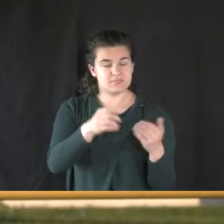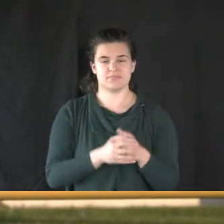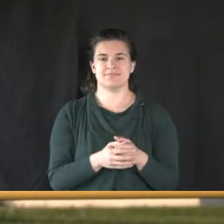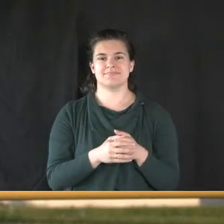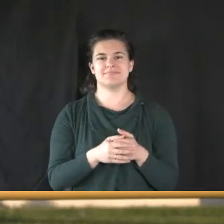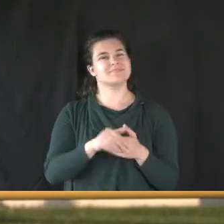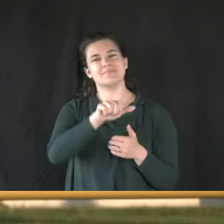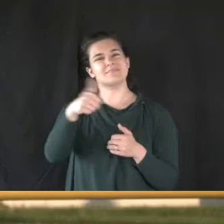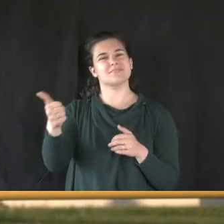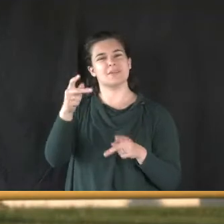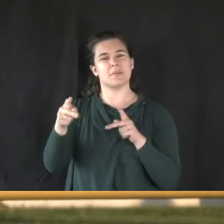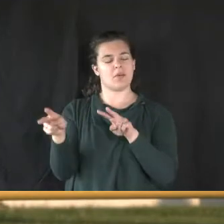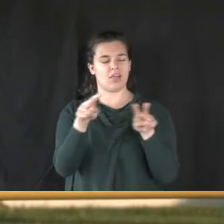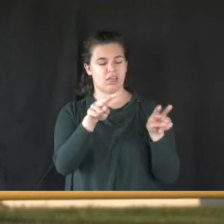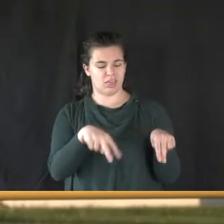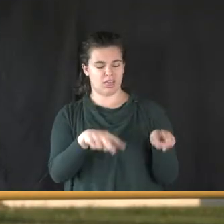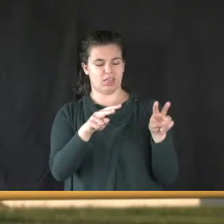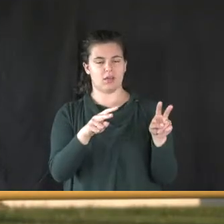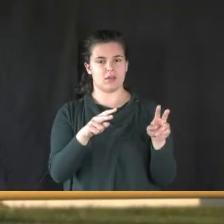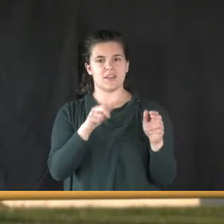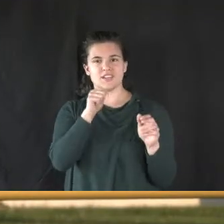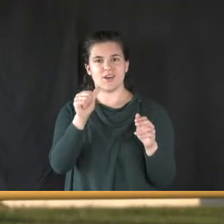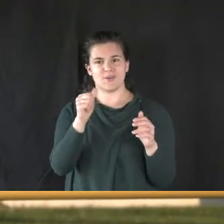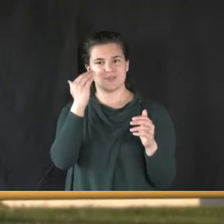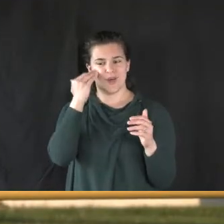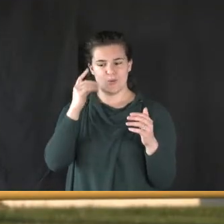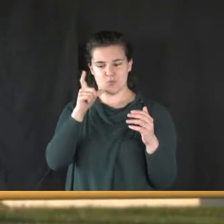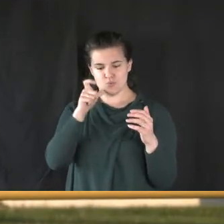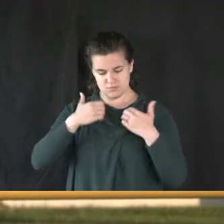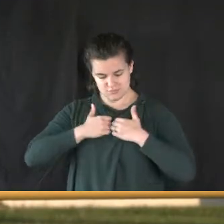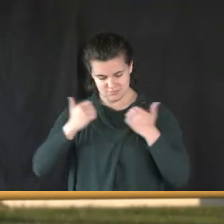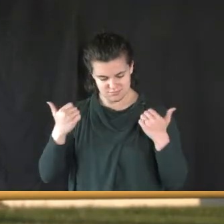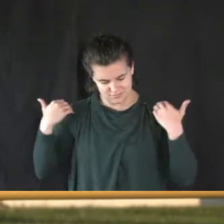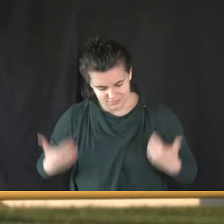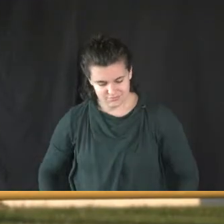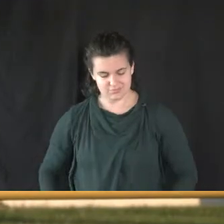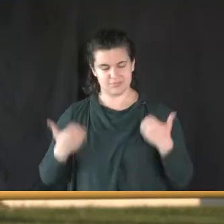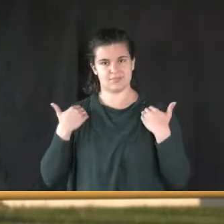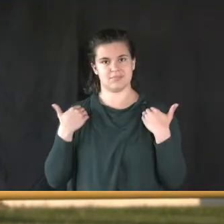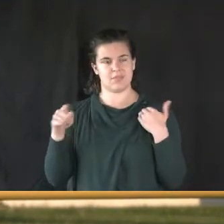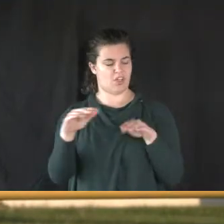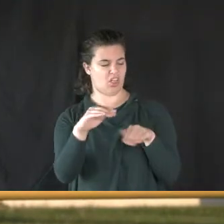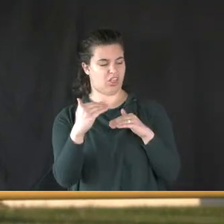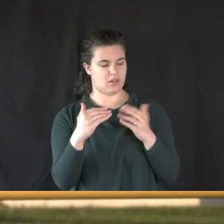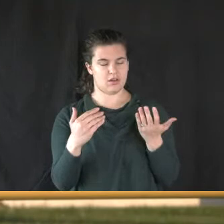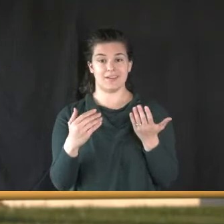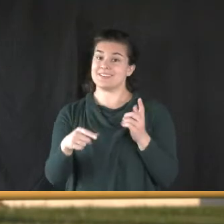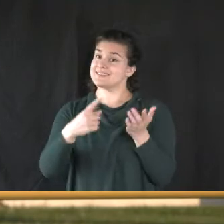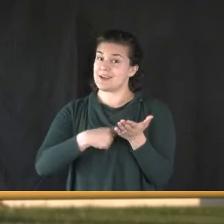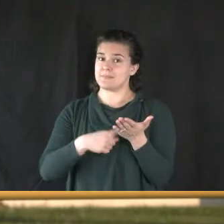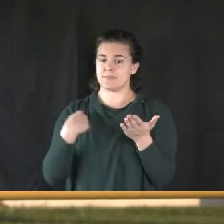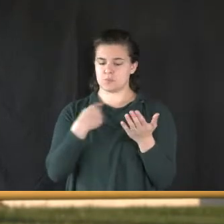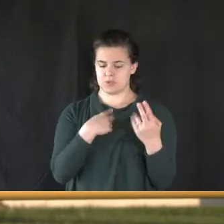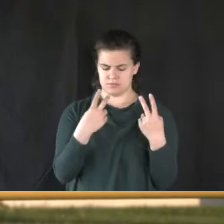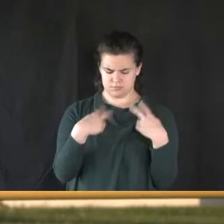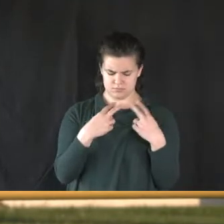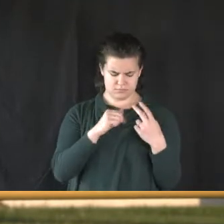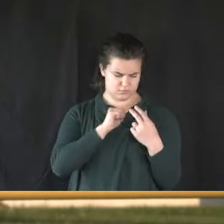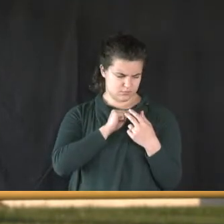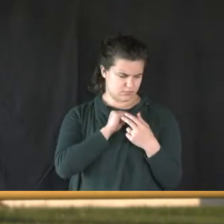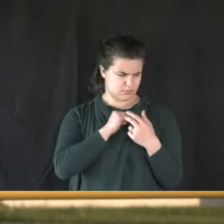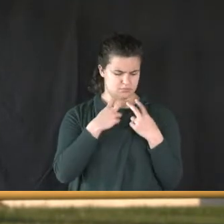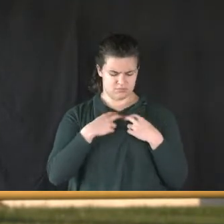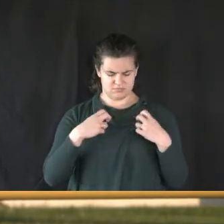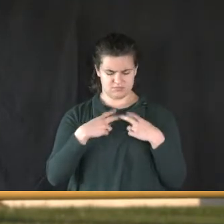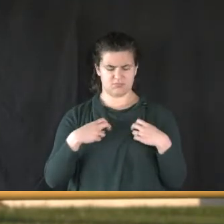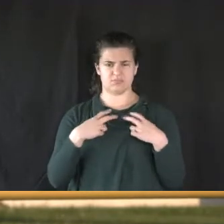the totality of who we are, and arguably, we also don't see ourselves very accurately. One of the great joys